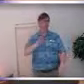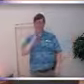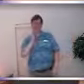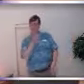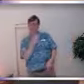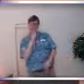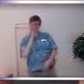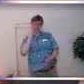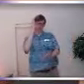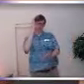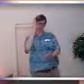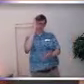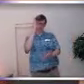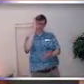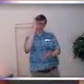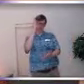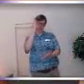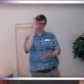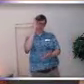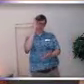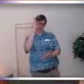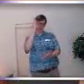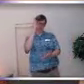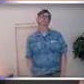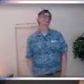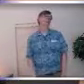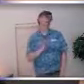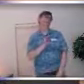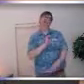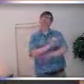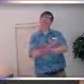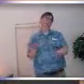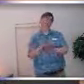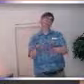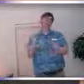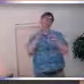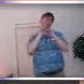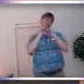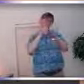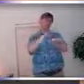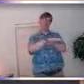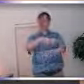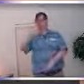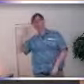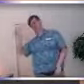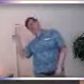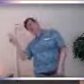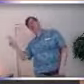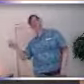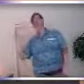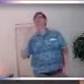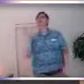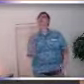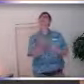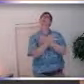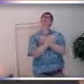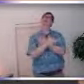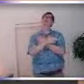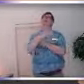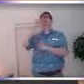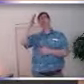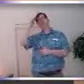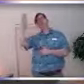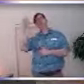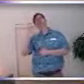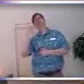my authentic self. I don't have to speak anything else but loving thoughts because